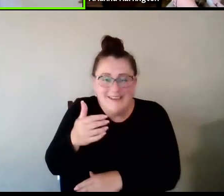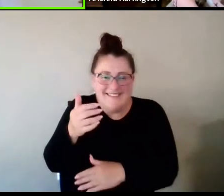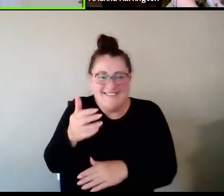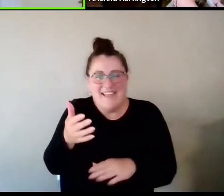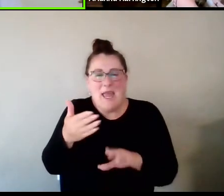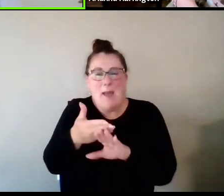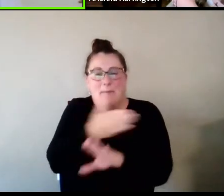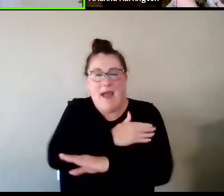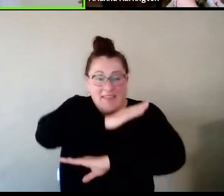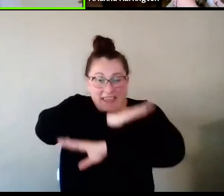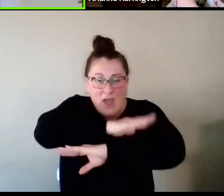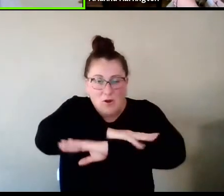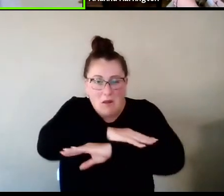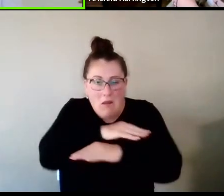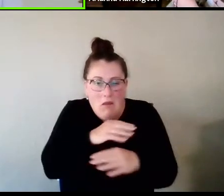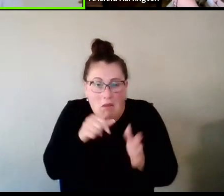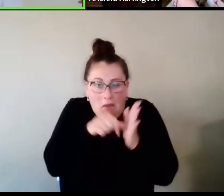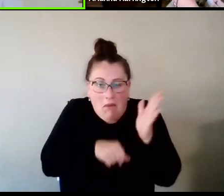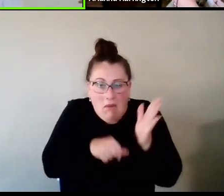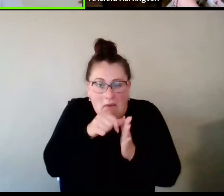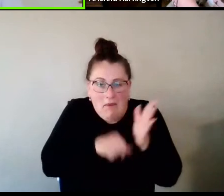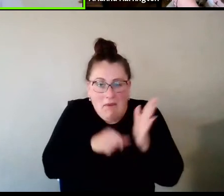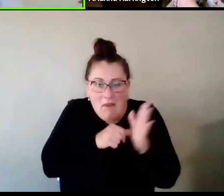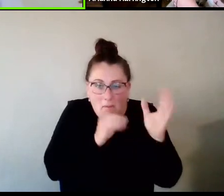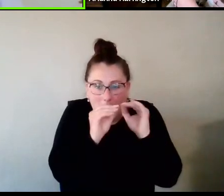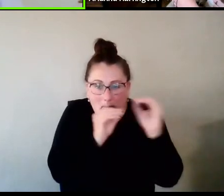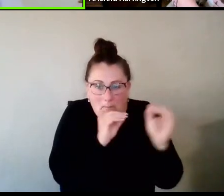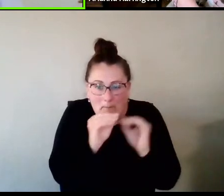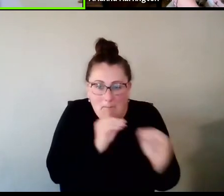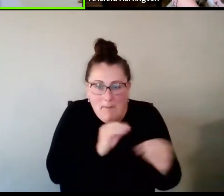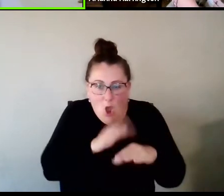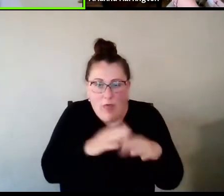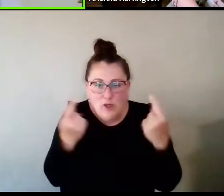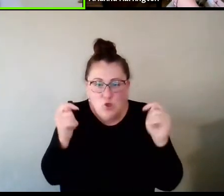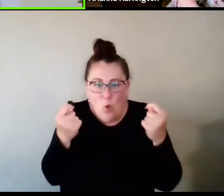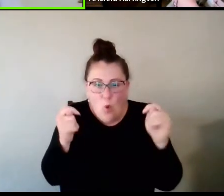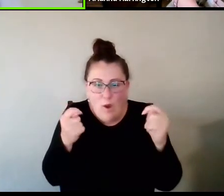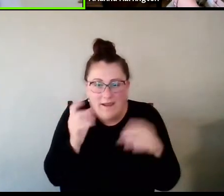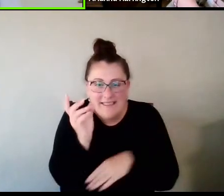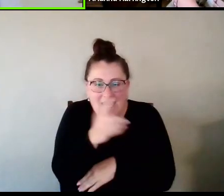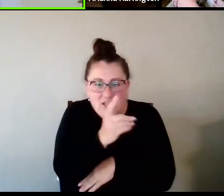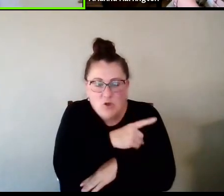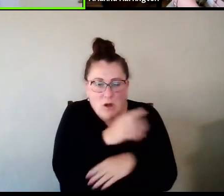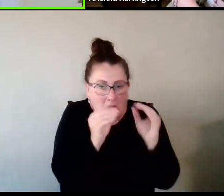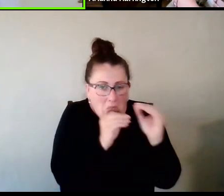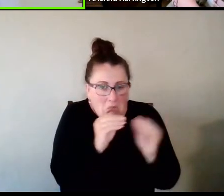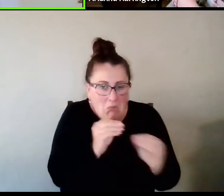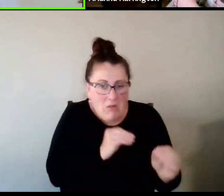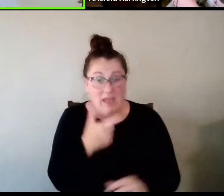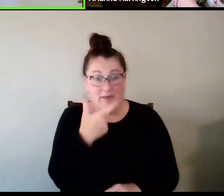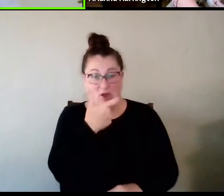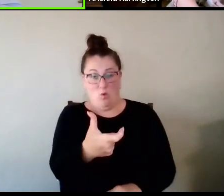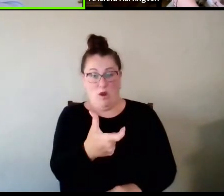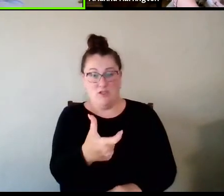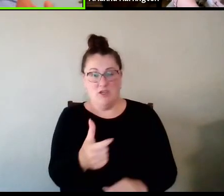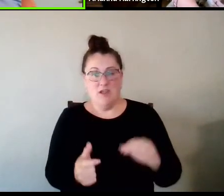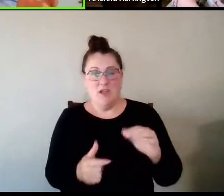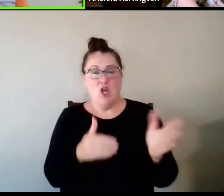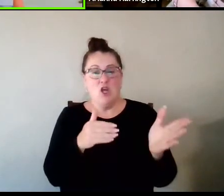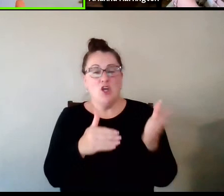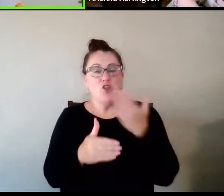counter and started performing a surgical procedure on the dinosaur. And if you've been watching Good Doctor on